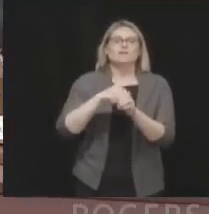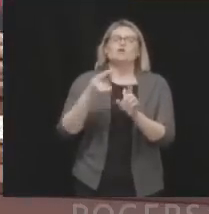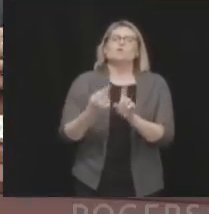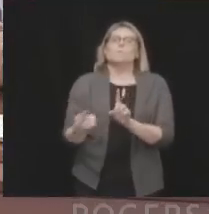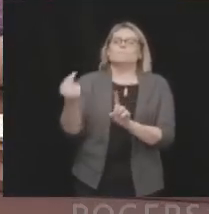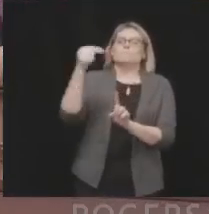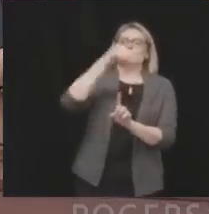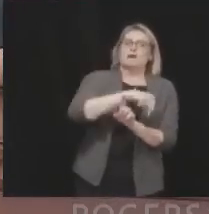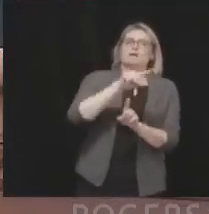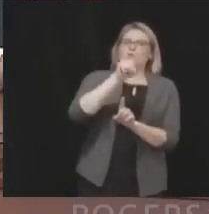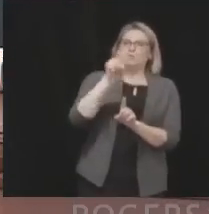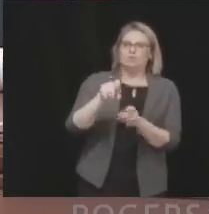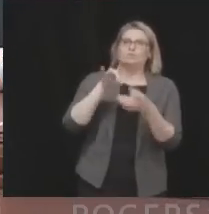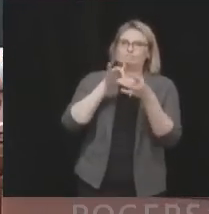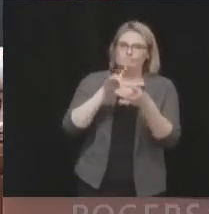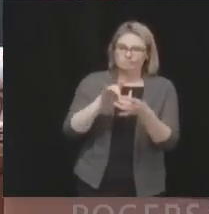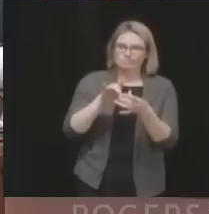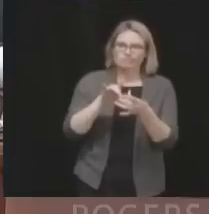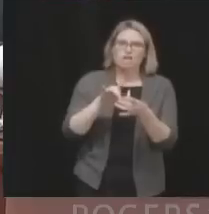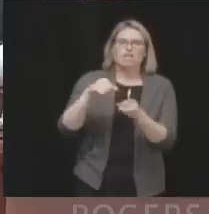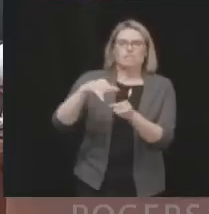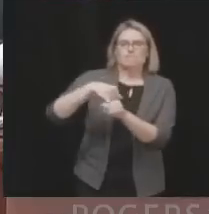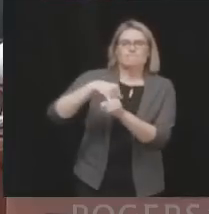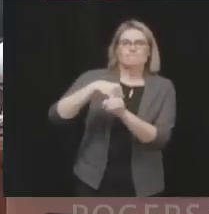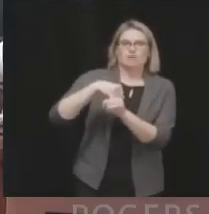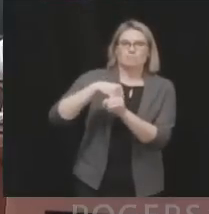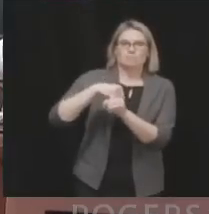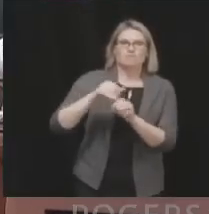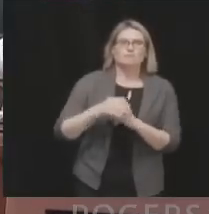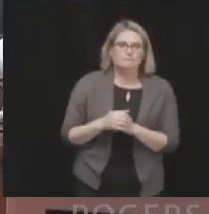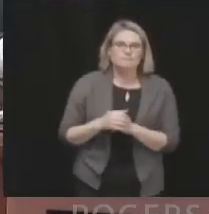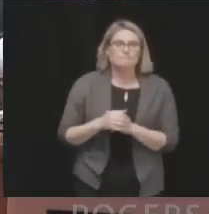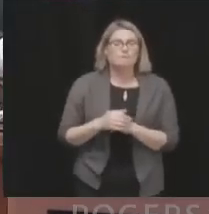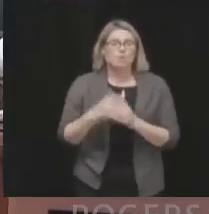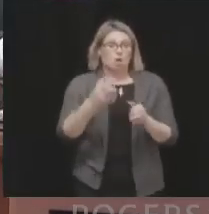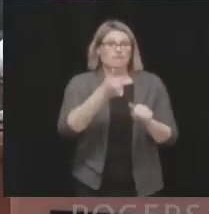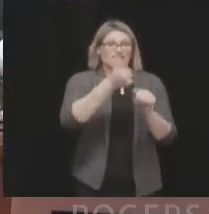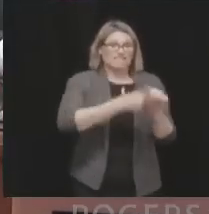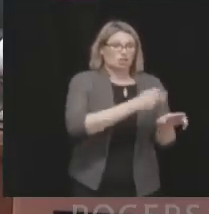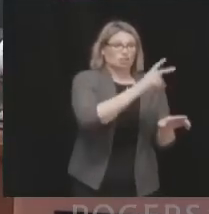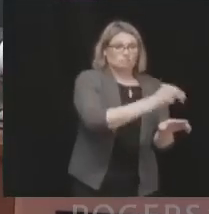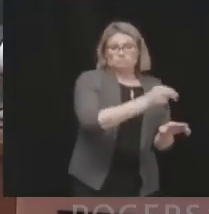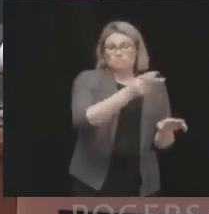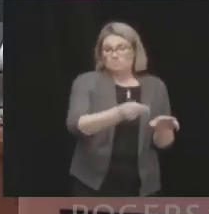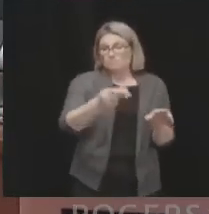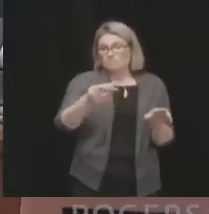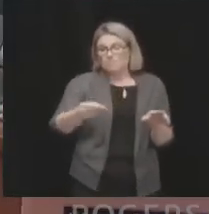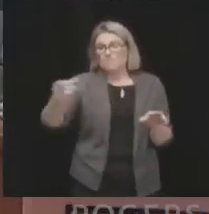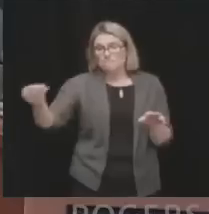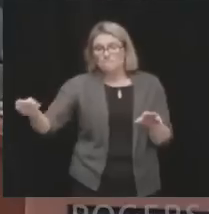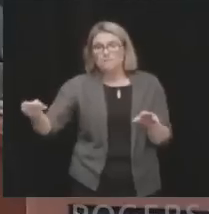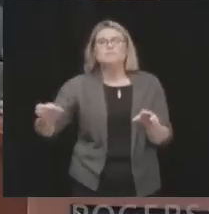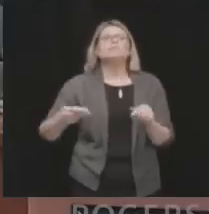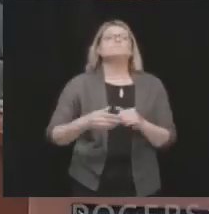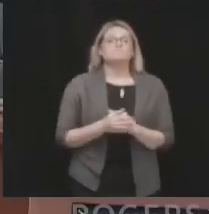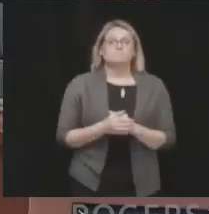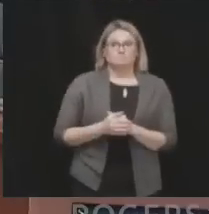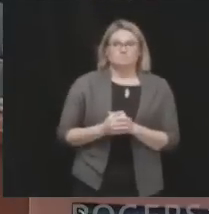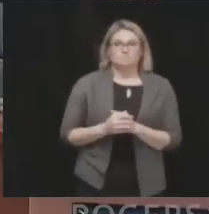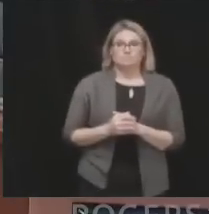good question that you've raised, and obviously something of significance and of concern to everyone. I